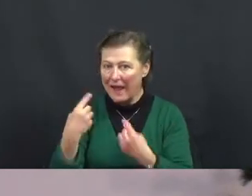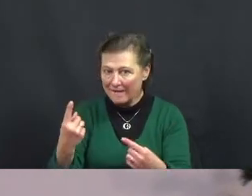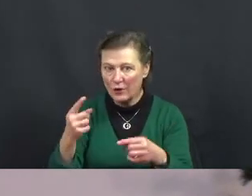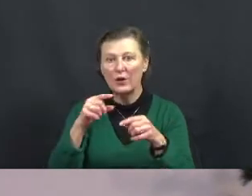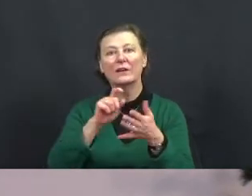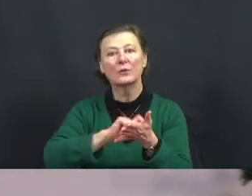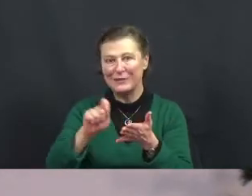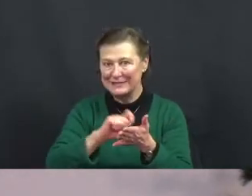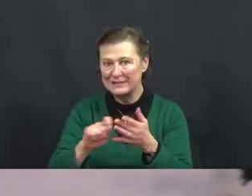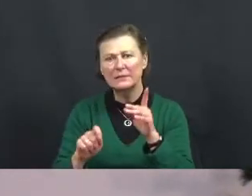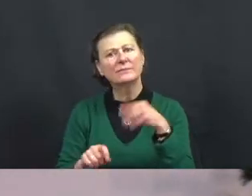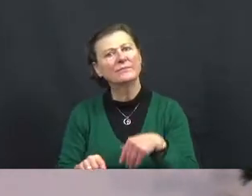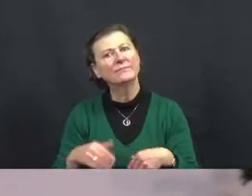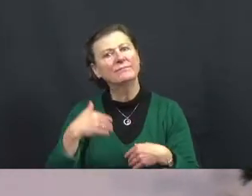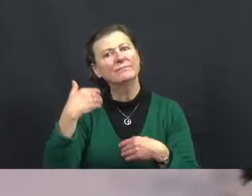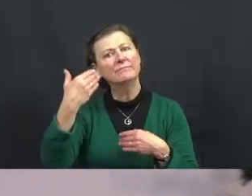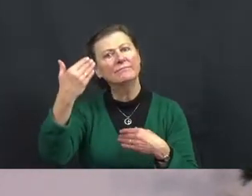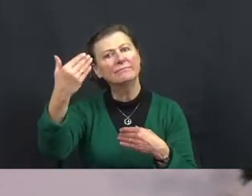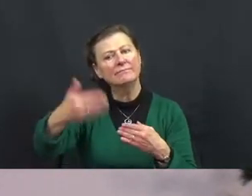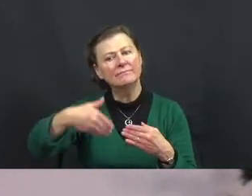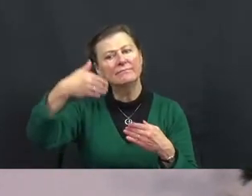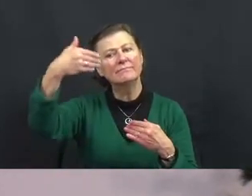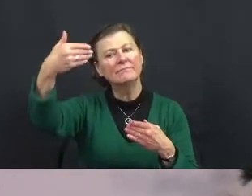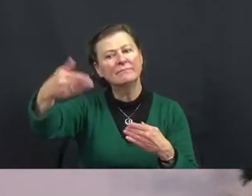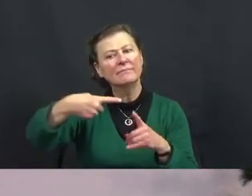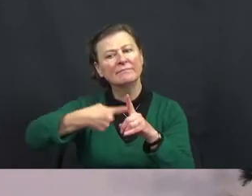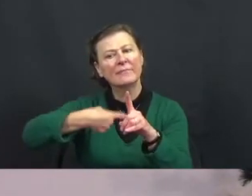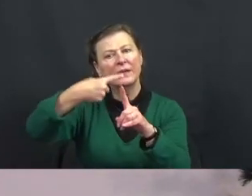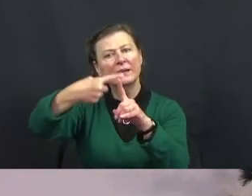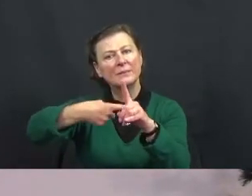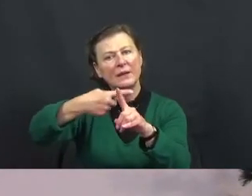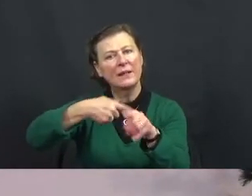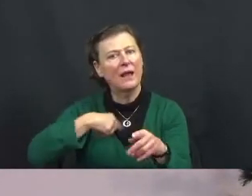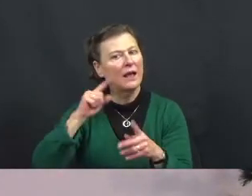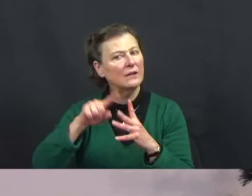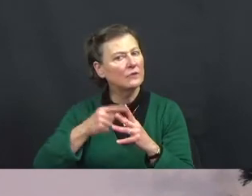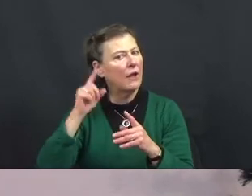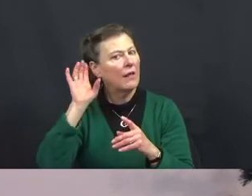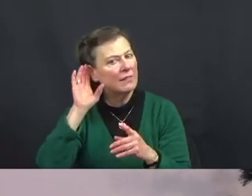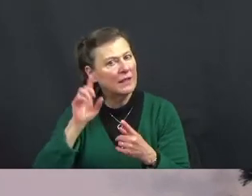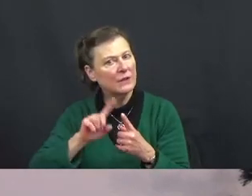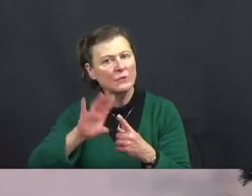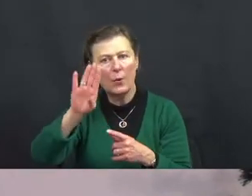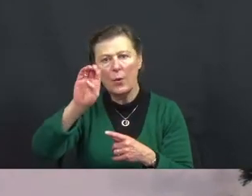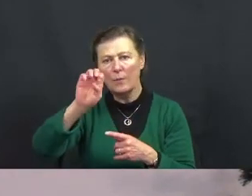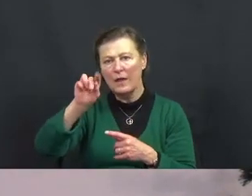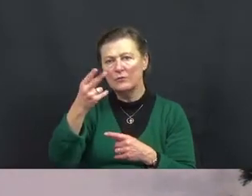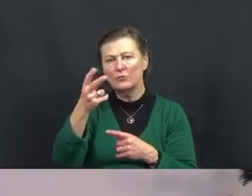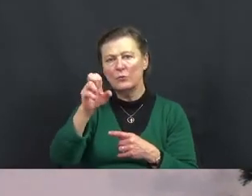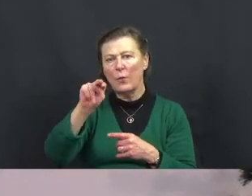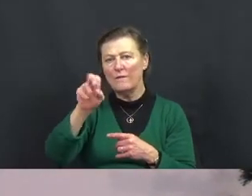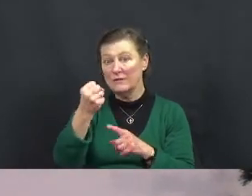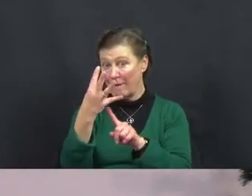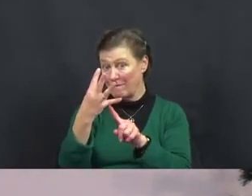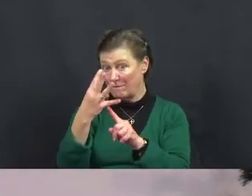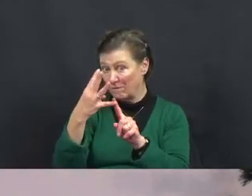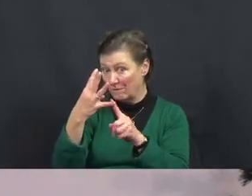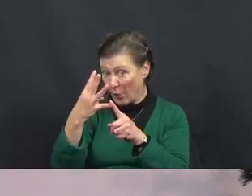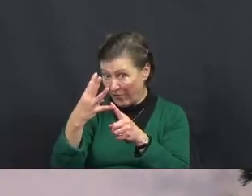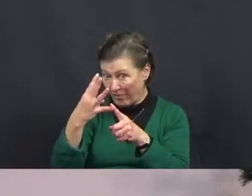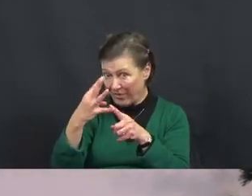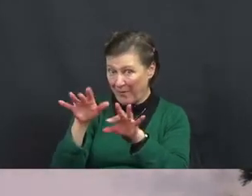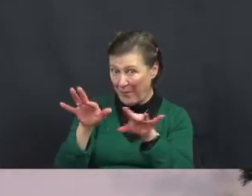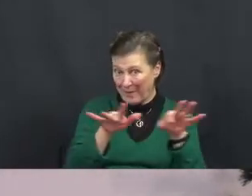But then, months later, I began listening to Beethoven's Fourth Piano Concerto.